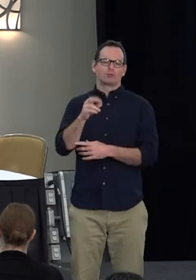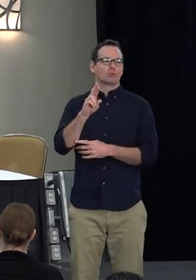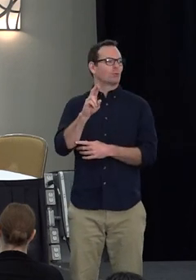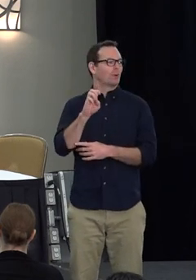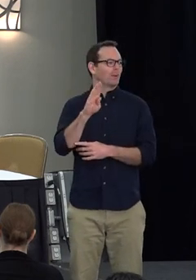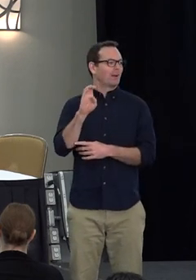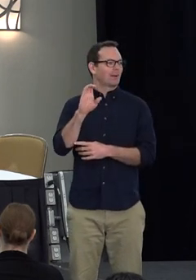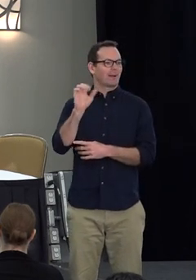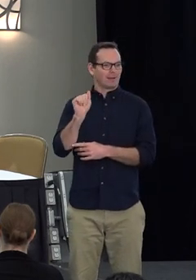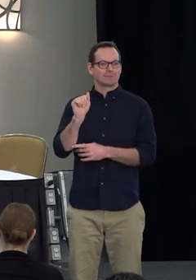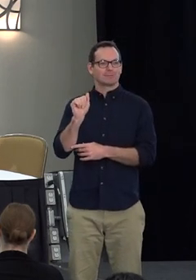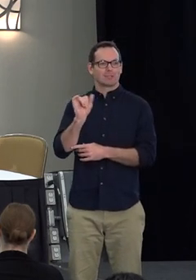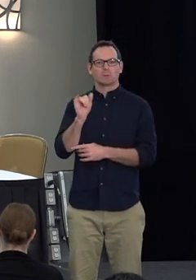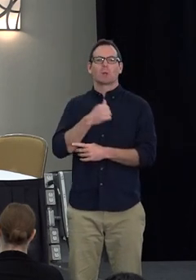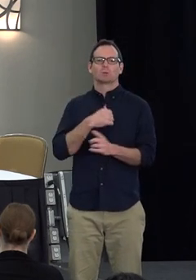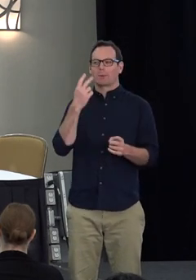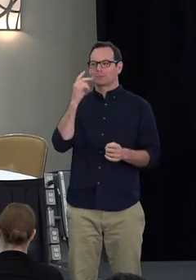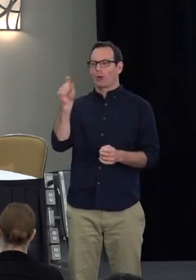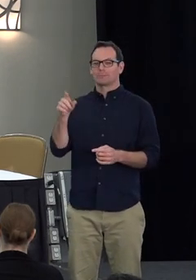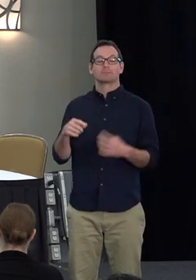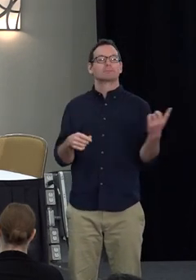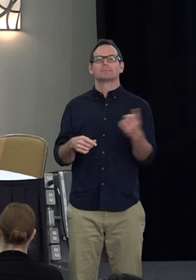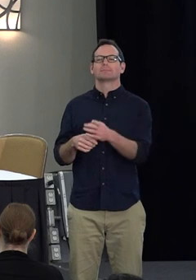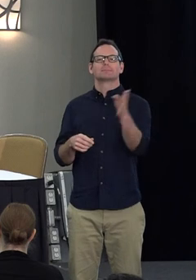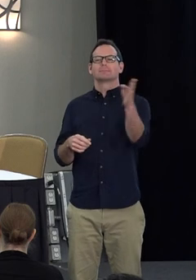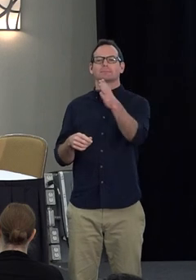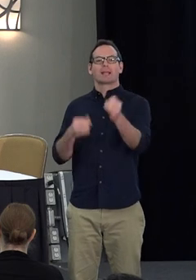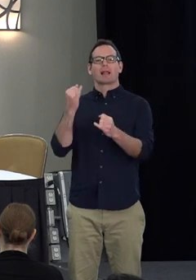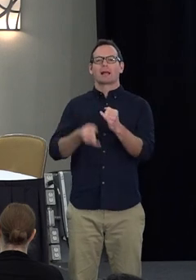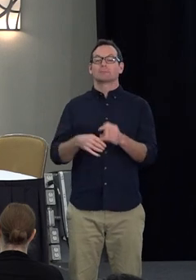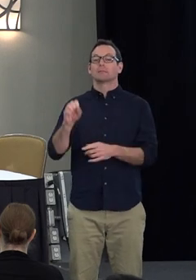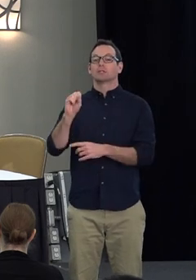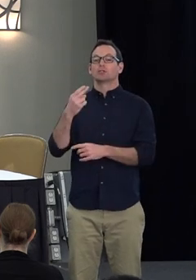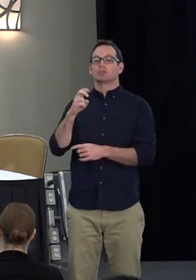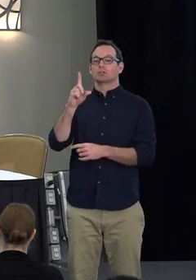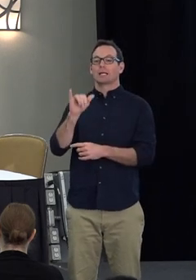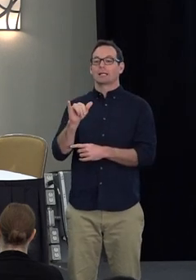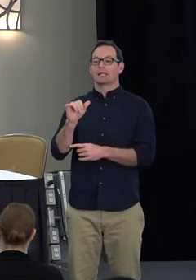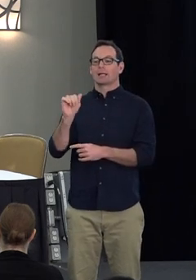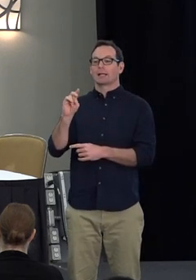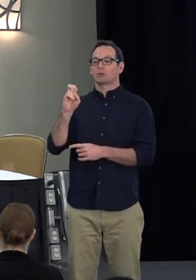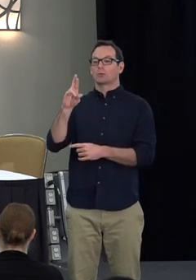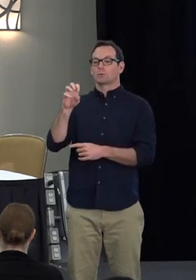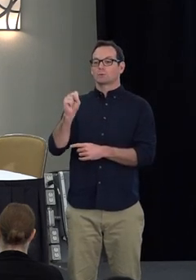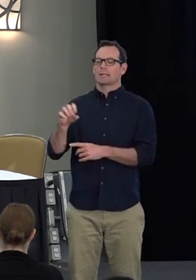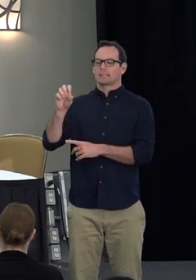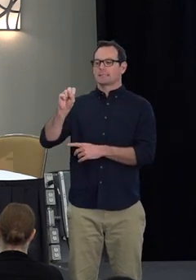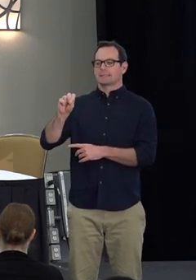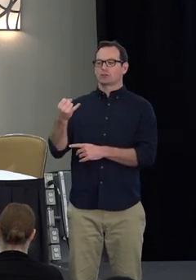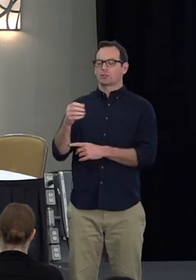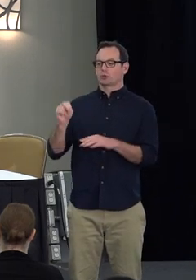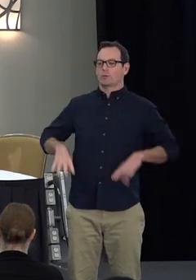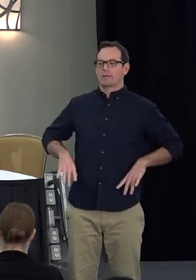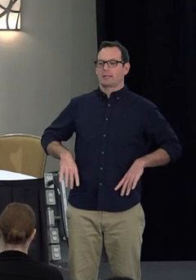And Rebecca. I'm sorry. I just saw Emil. And we've got one last question, Shelley. Shelley Andrews from Avalon Employment in St. John's, Newfoundland.